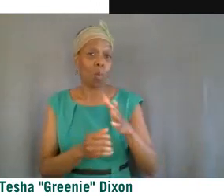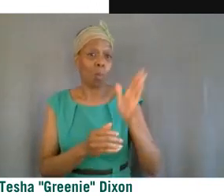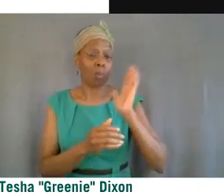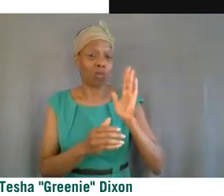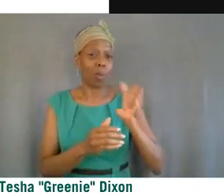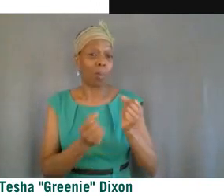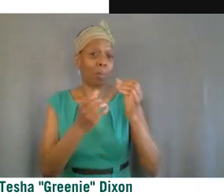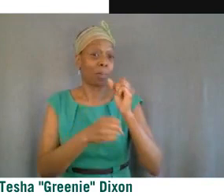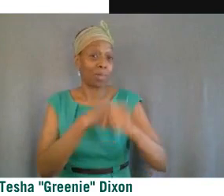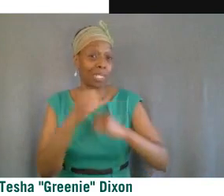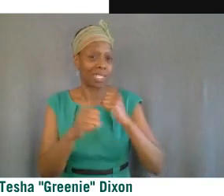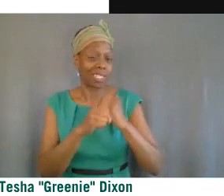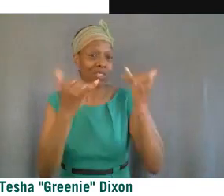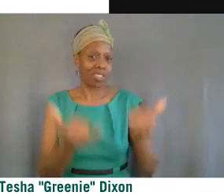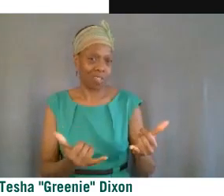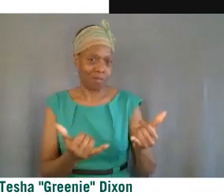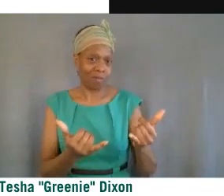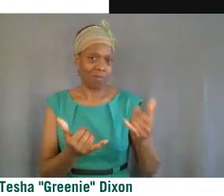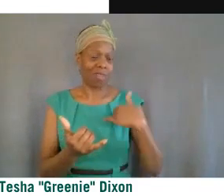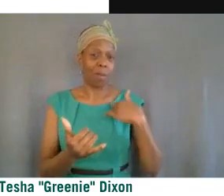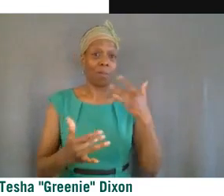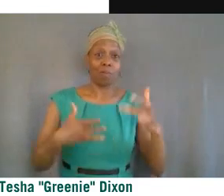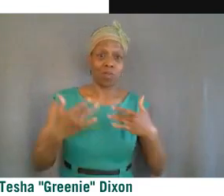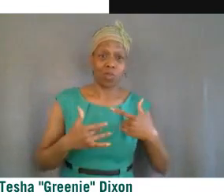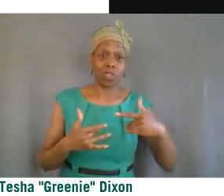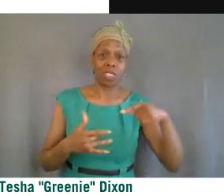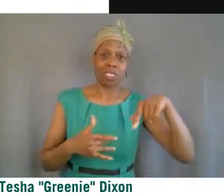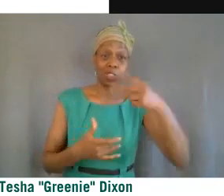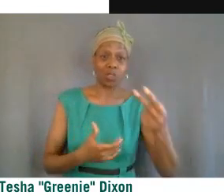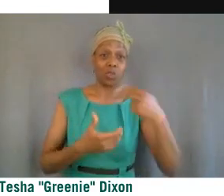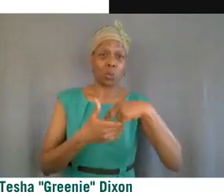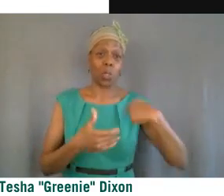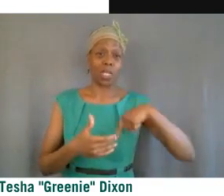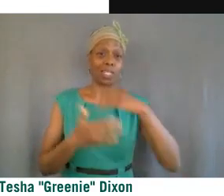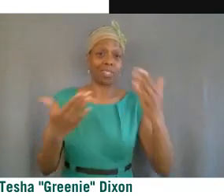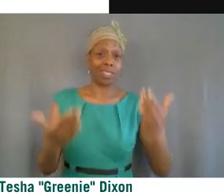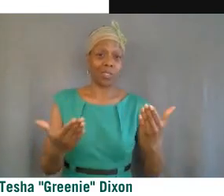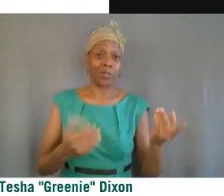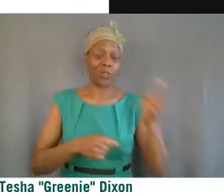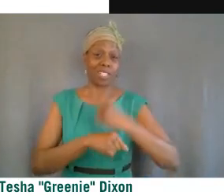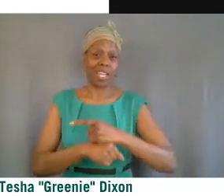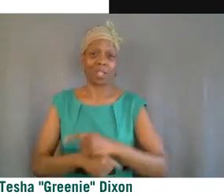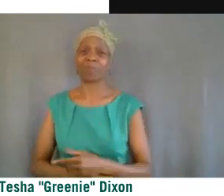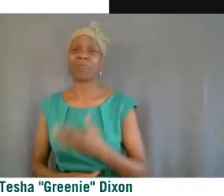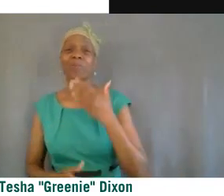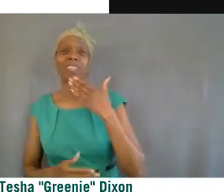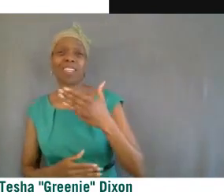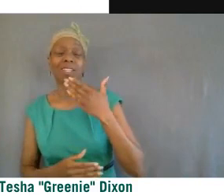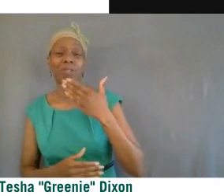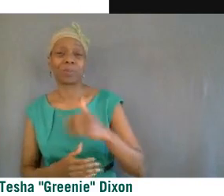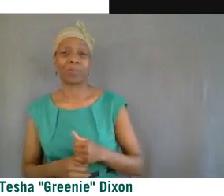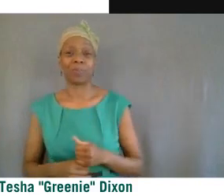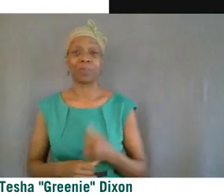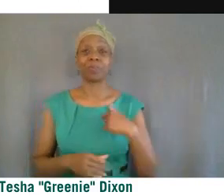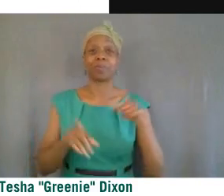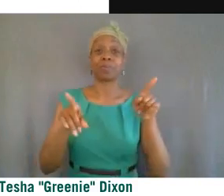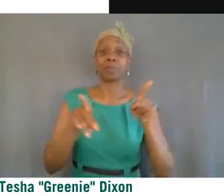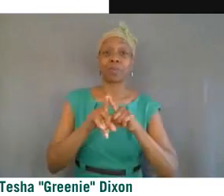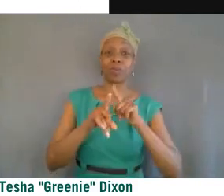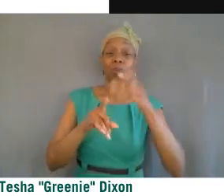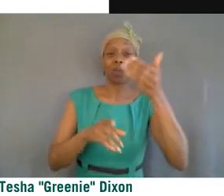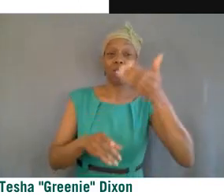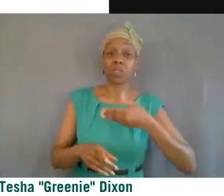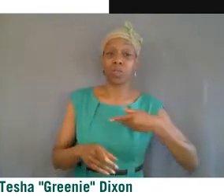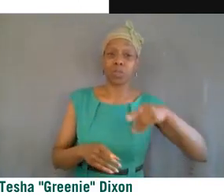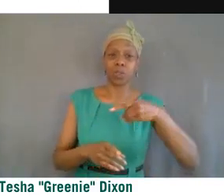years now, and I'm thrilled that you're joining us here today. Thank you. I'd also like to introduce you to Dr.